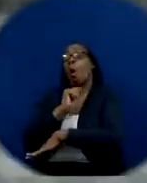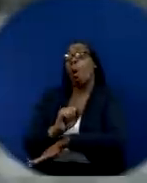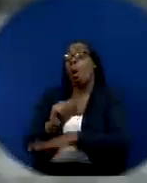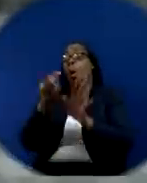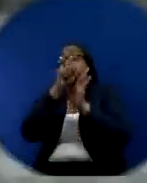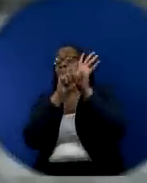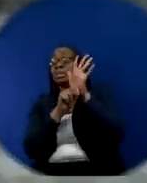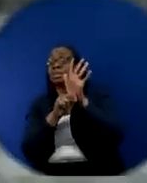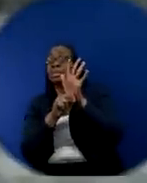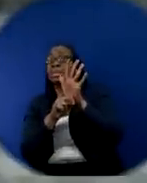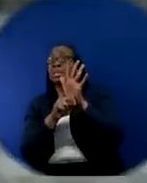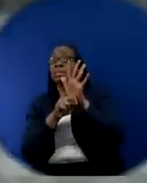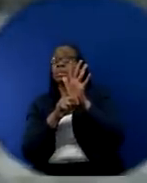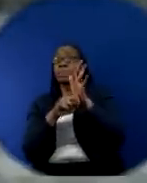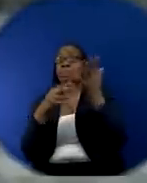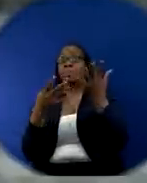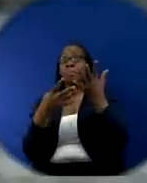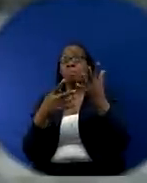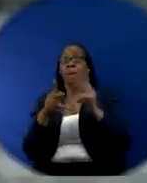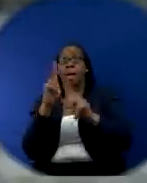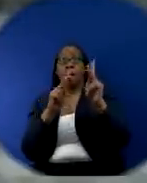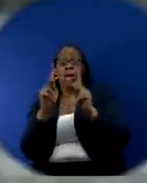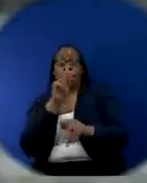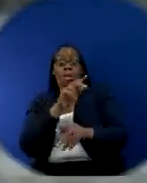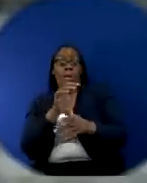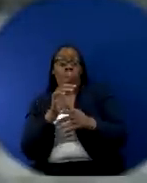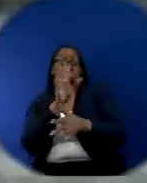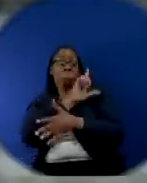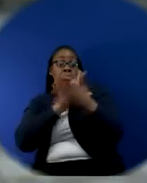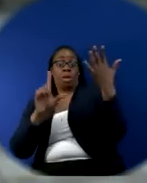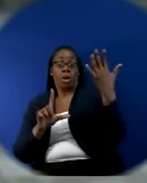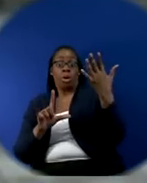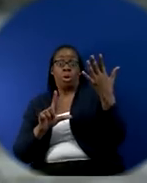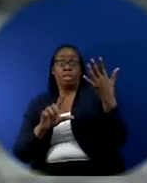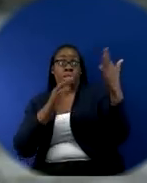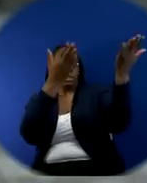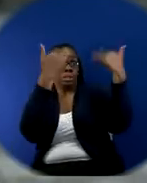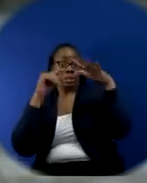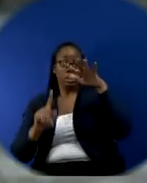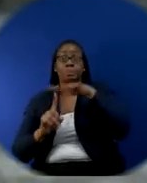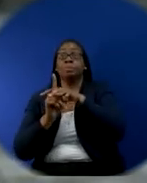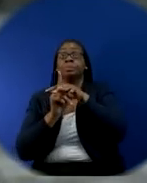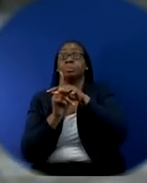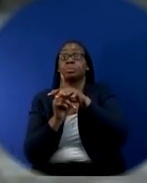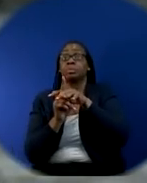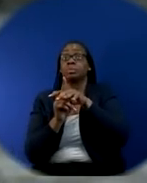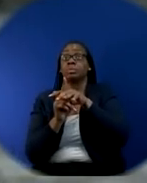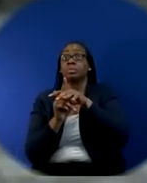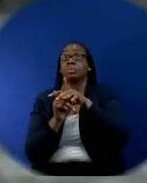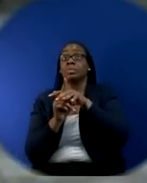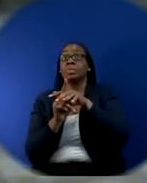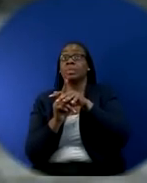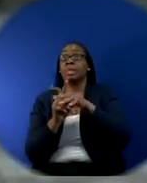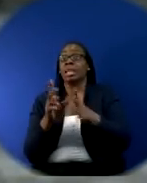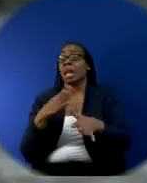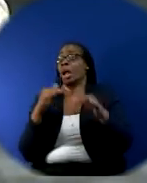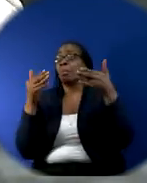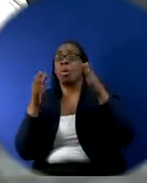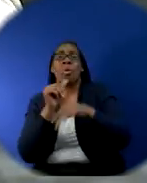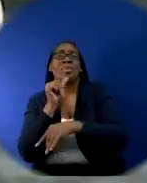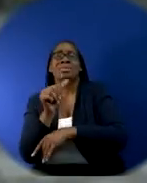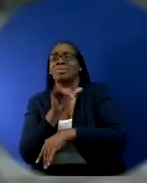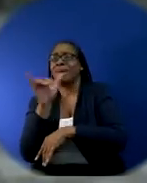long before the Lord Jesus came onto the scene in bodily form. He said, according to God, my ways are not your